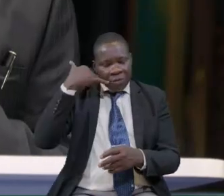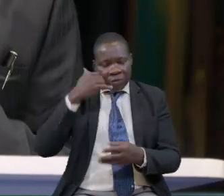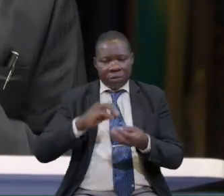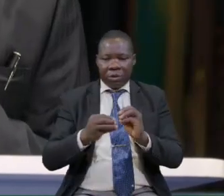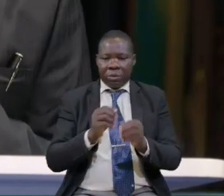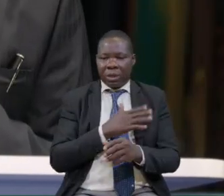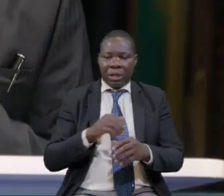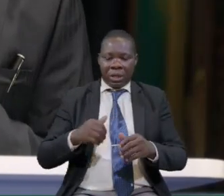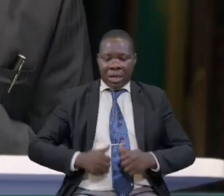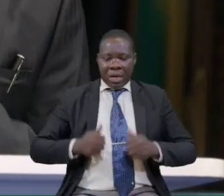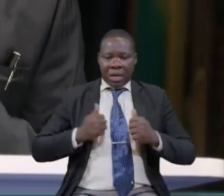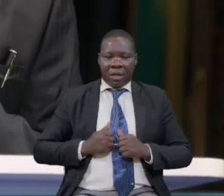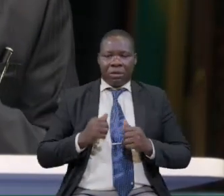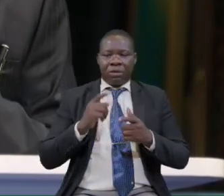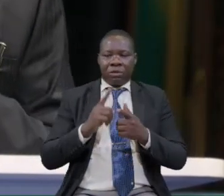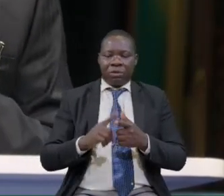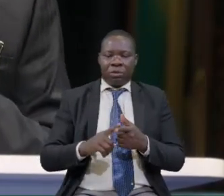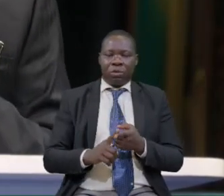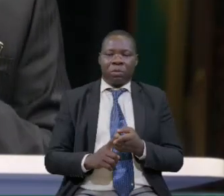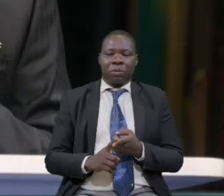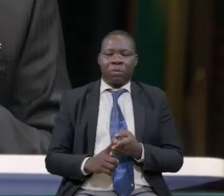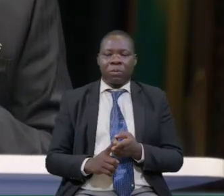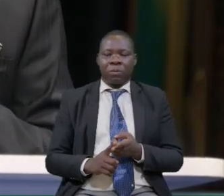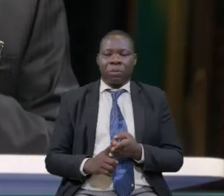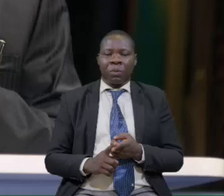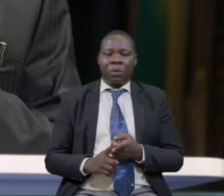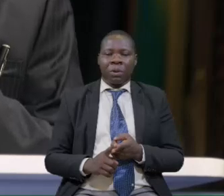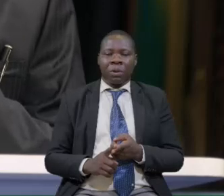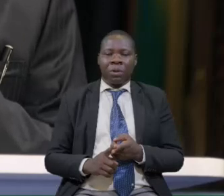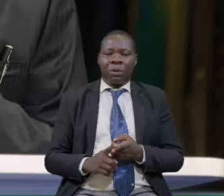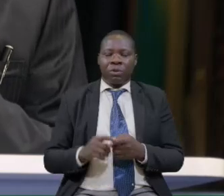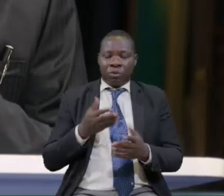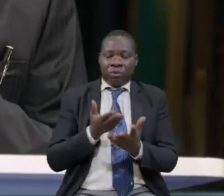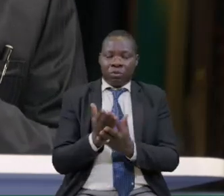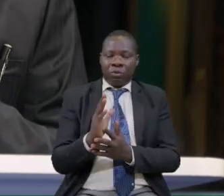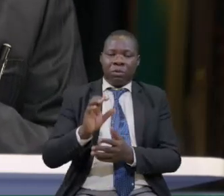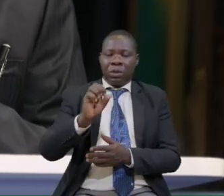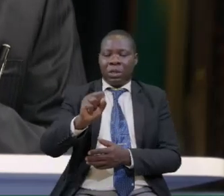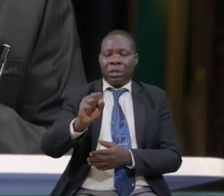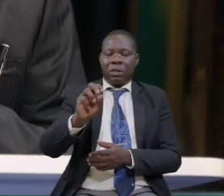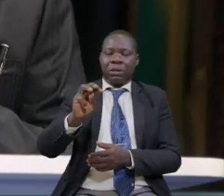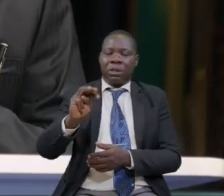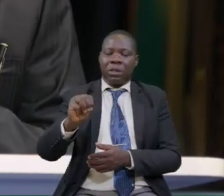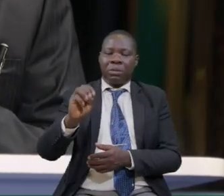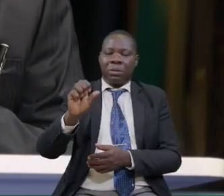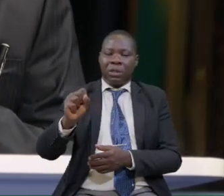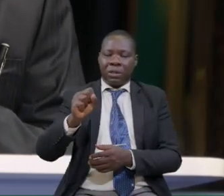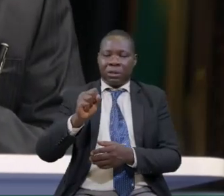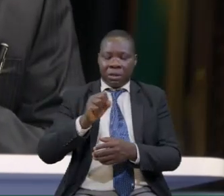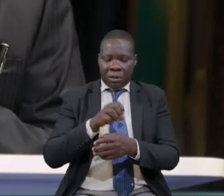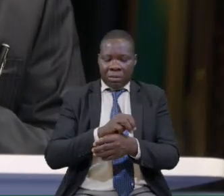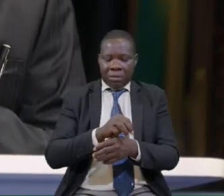your address, through SMS or WhatsApp to